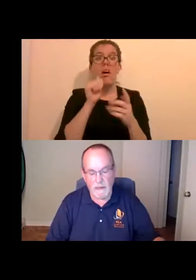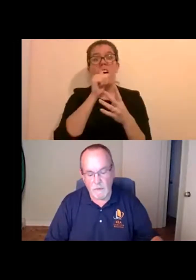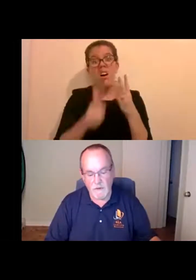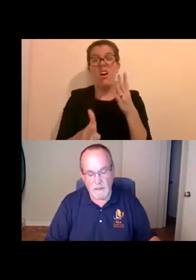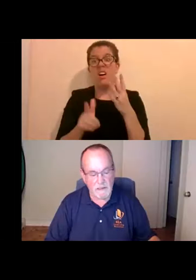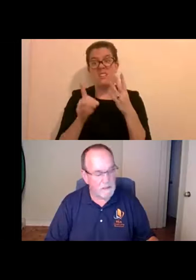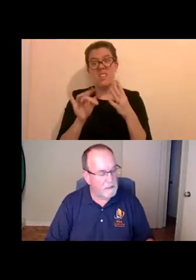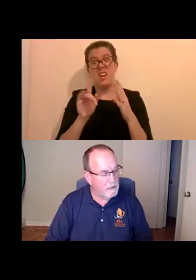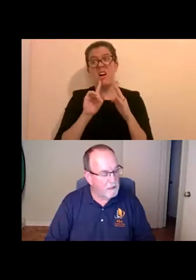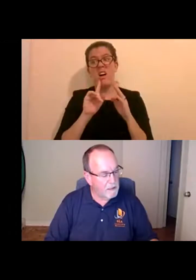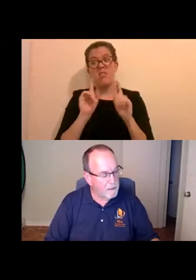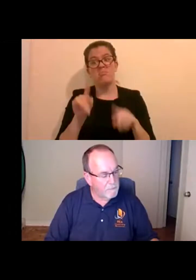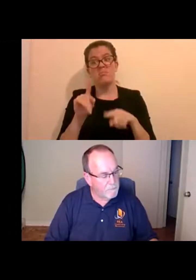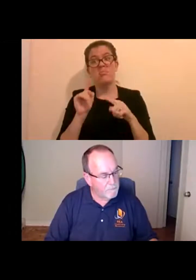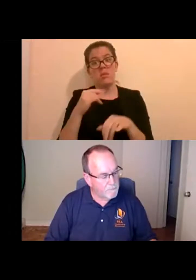of that protest.